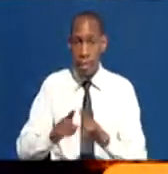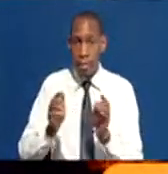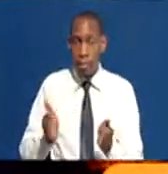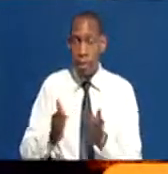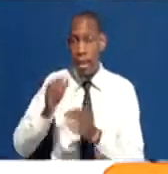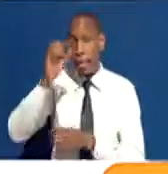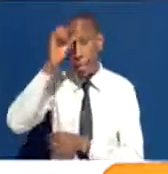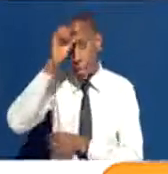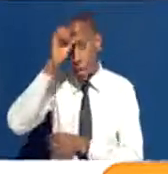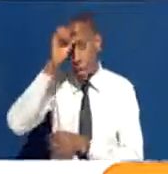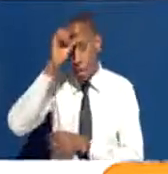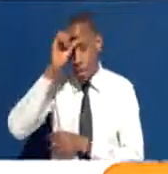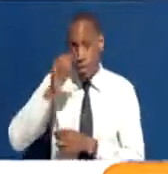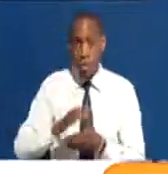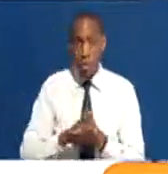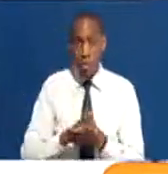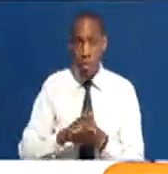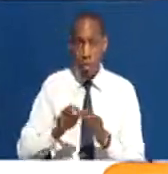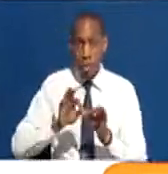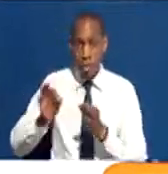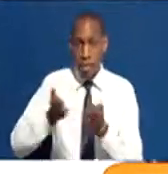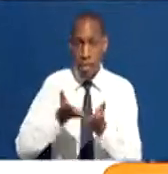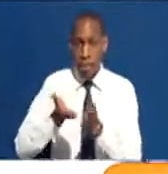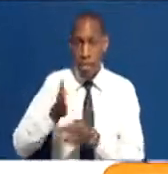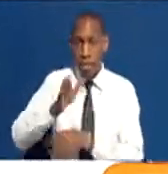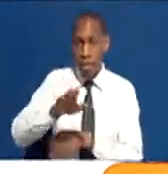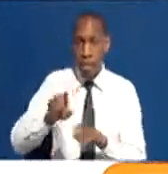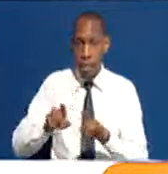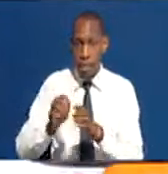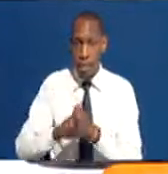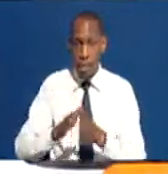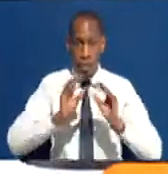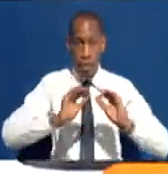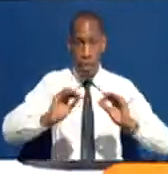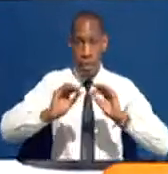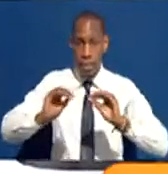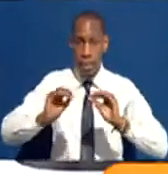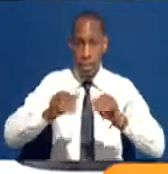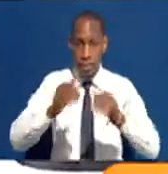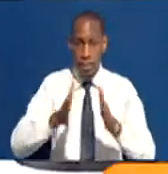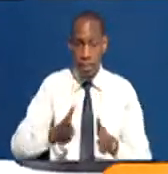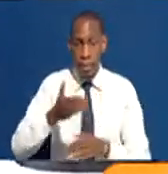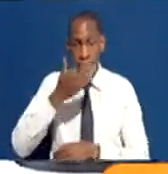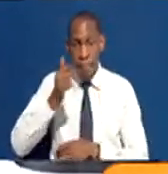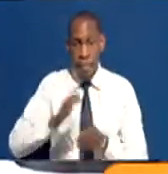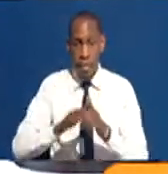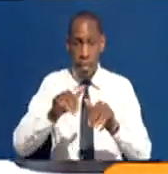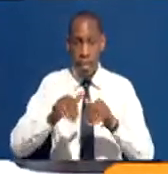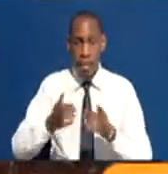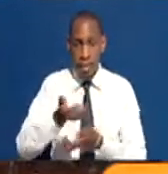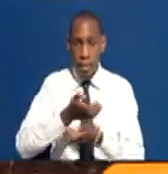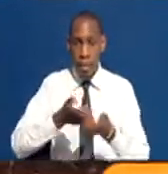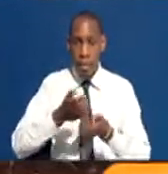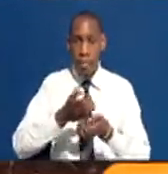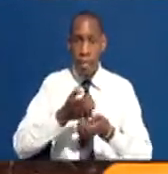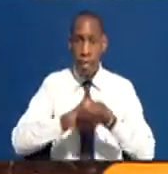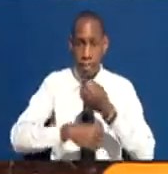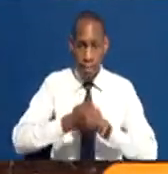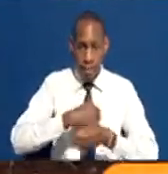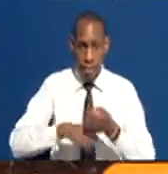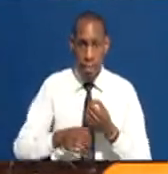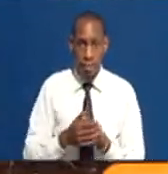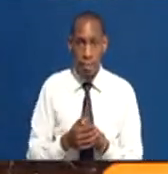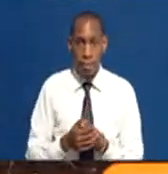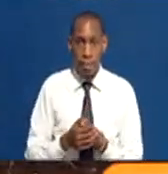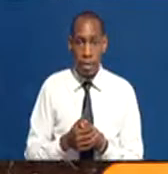the government to revamp extension services and sensitize farmers on the best agroeconomic practices.